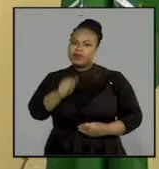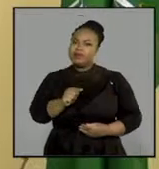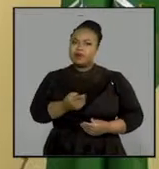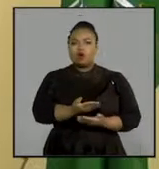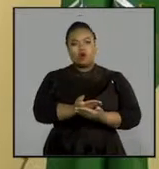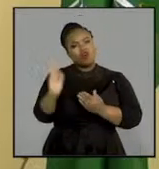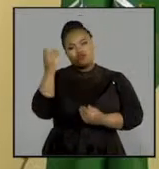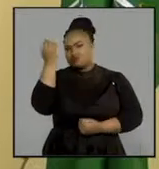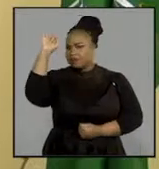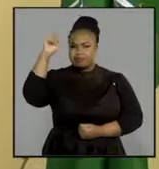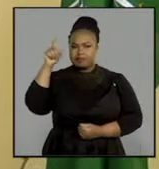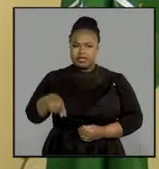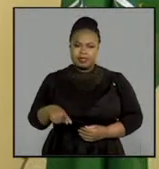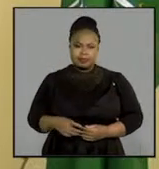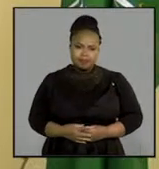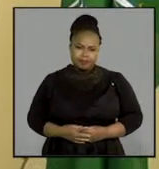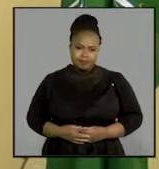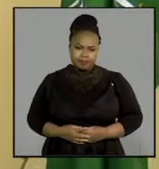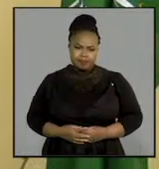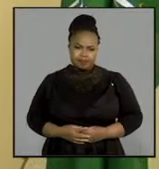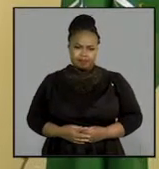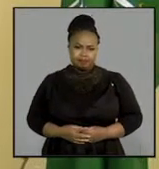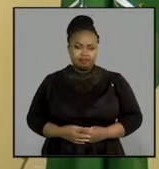relations that cause them.